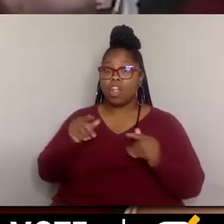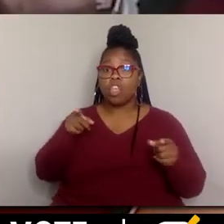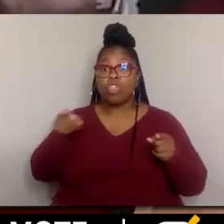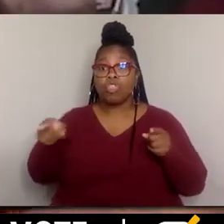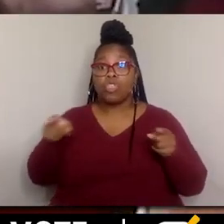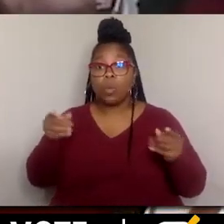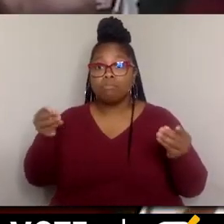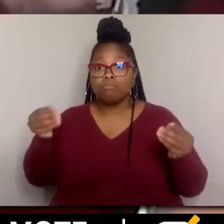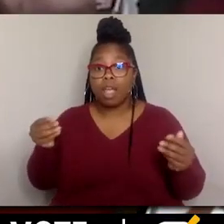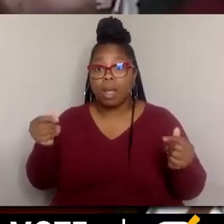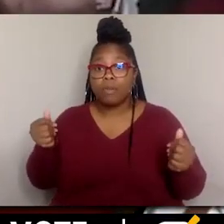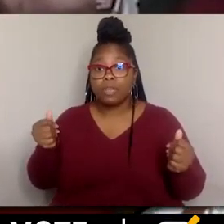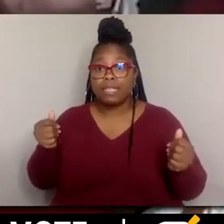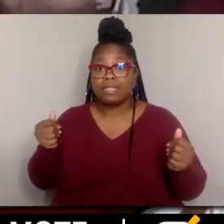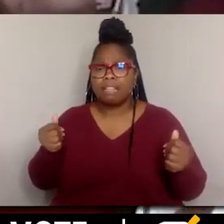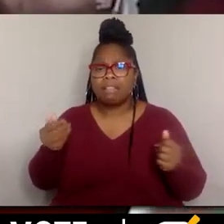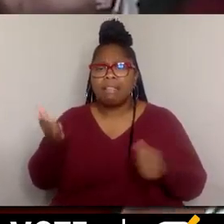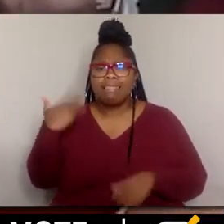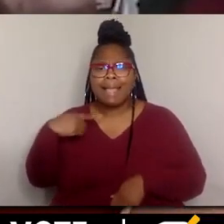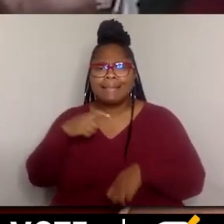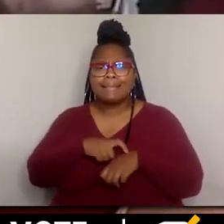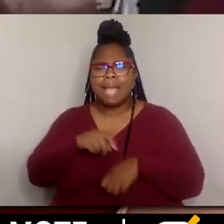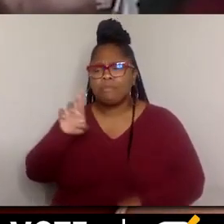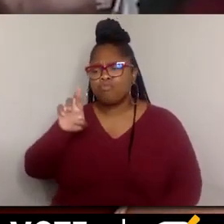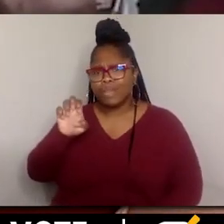last reassessed in